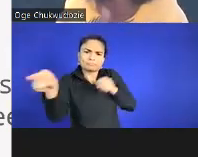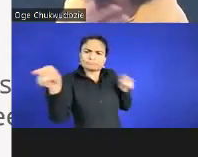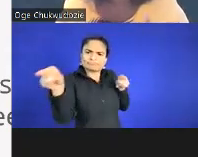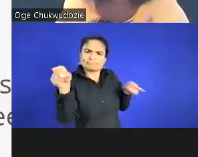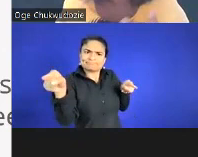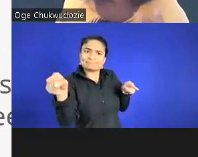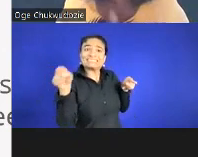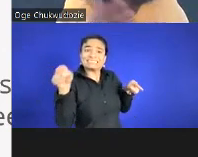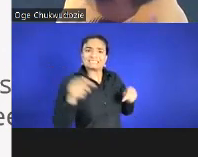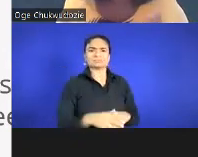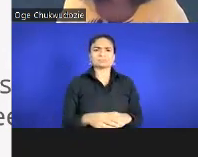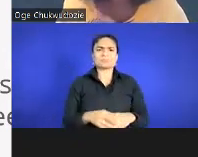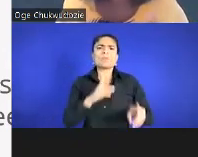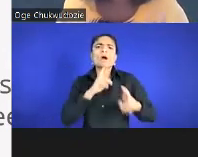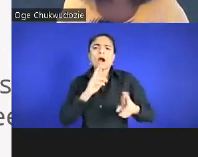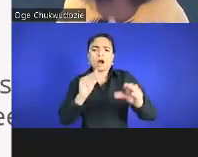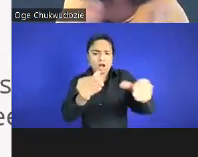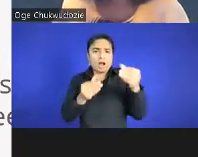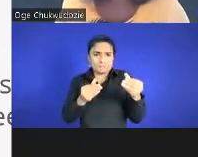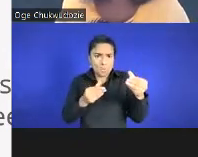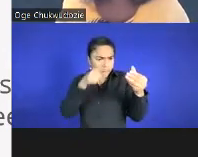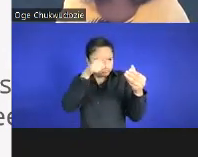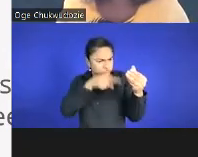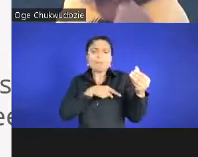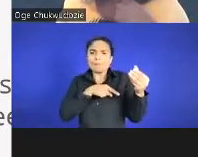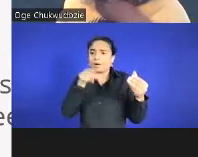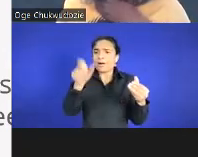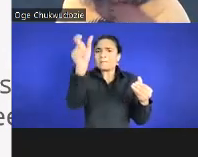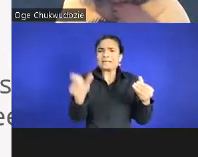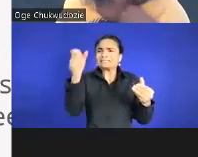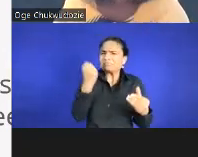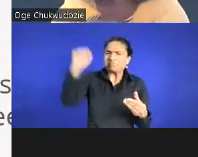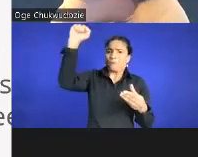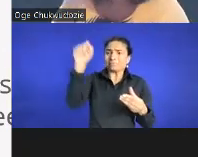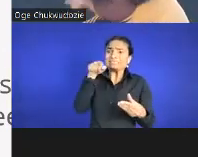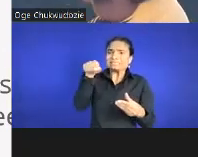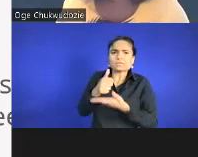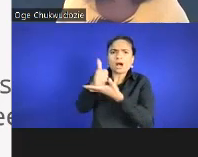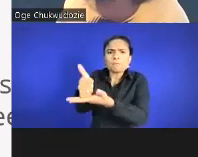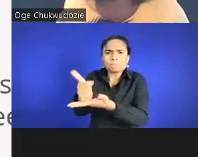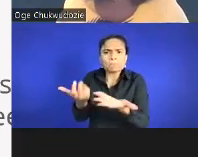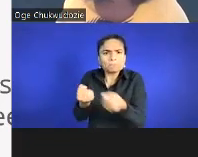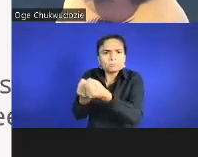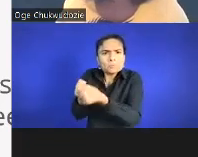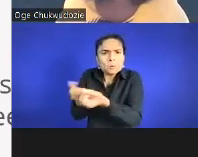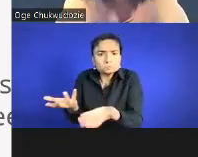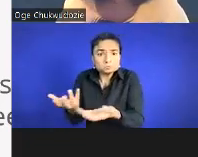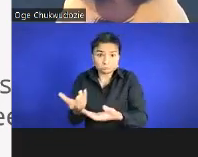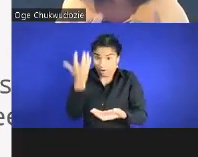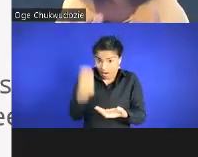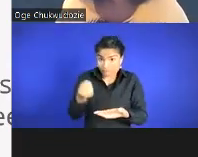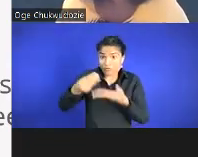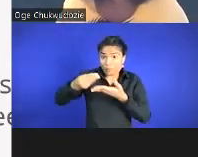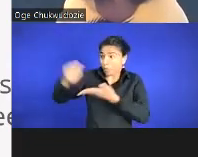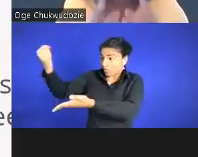that when we are actually doing the complaints mechanism, getting feedback back to the organization, back to